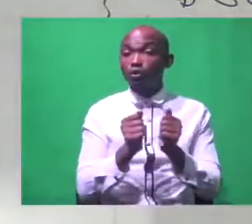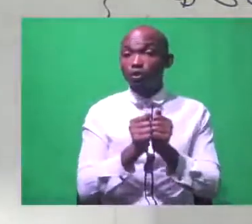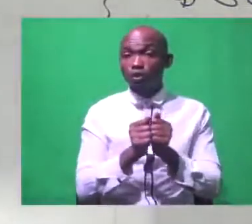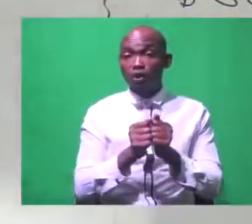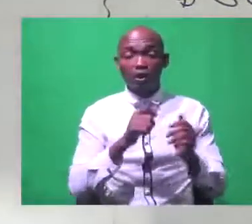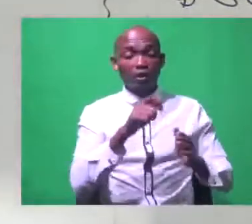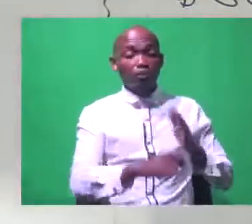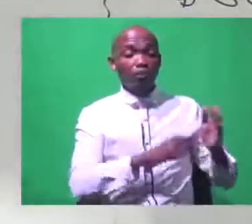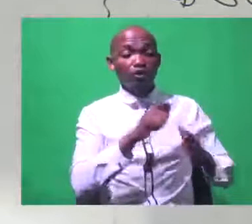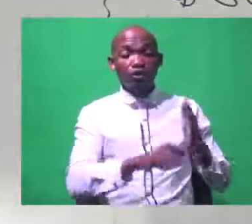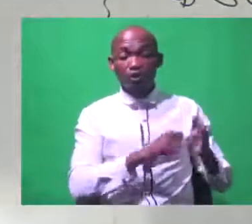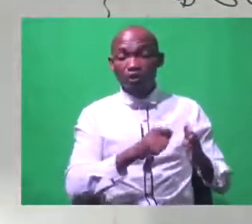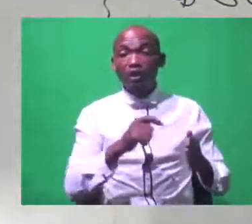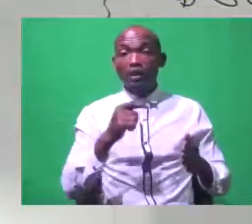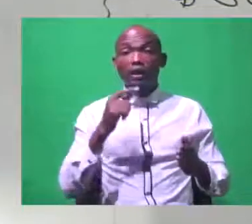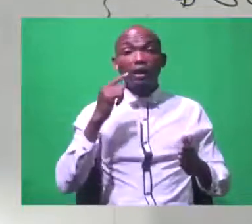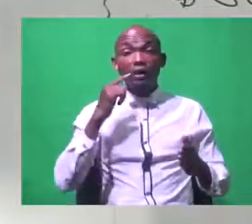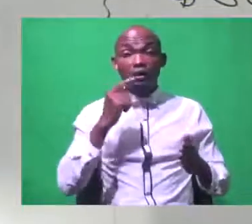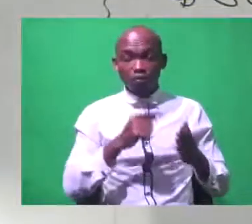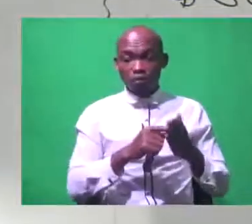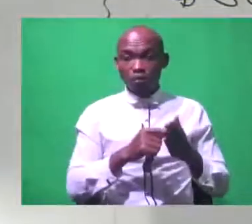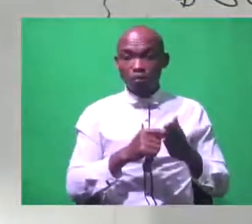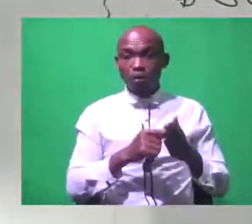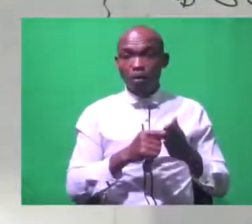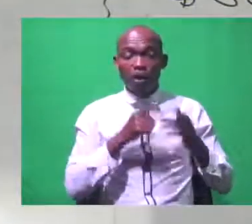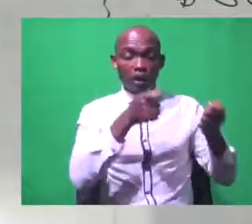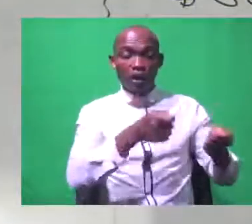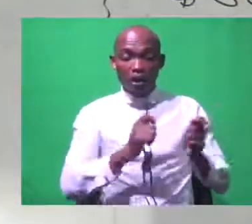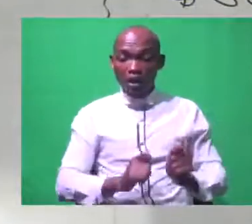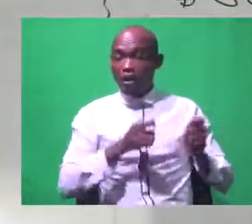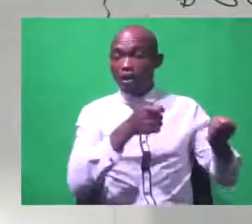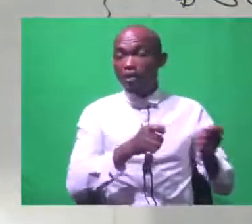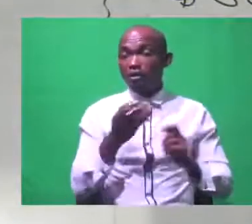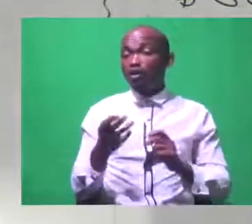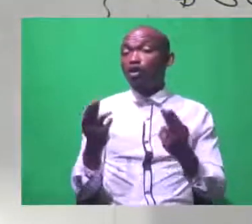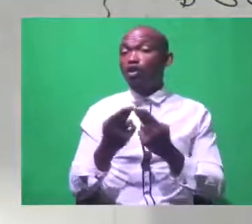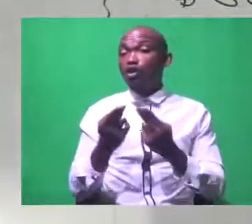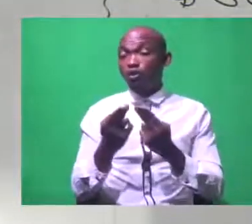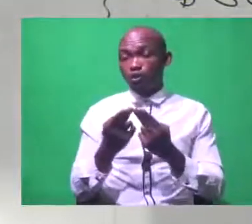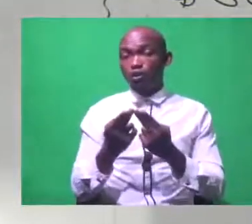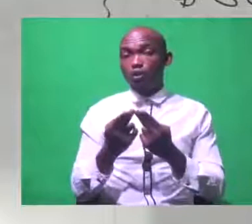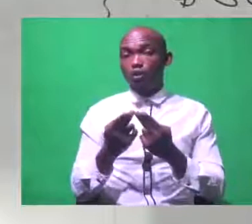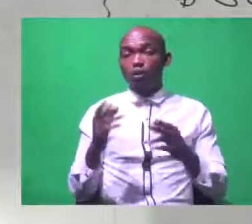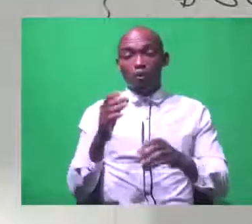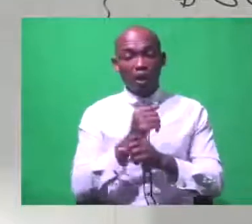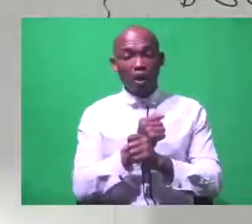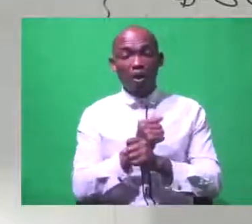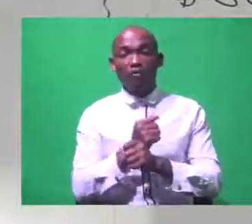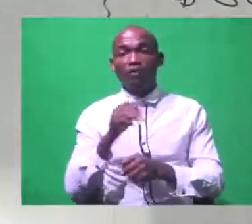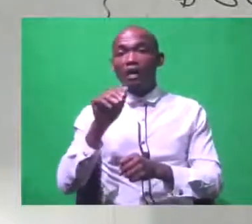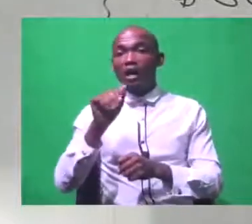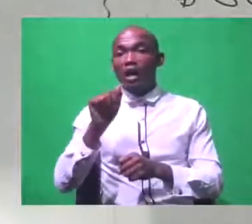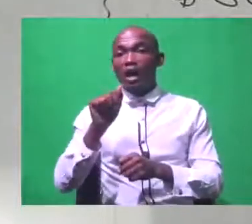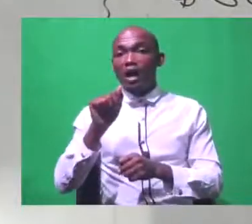and machinery. For example, hand hoes. Also, we have